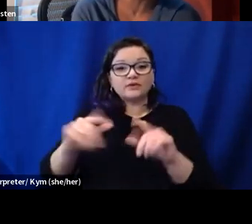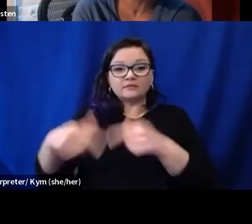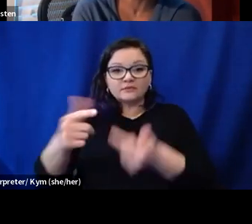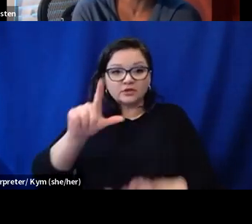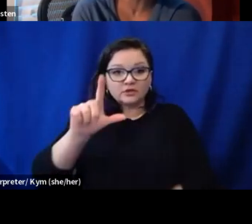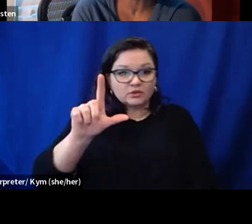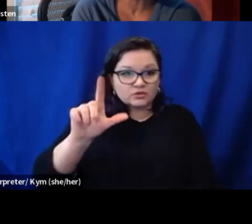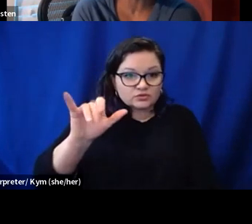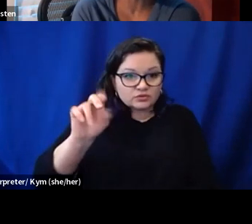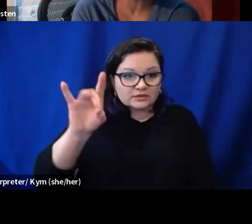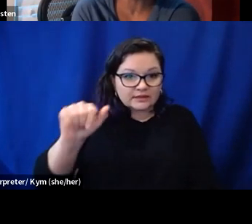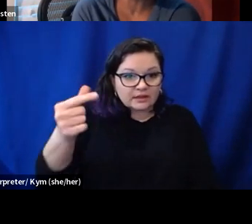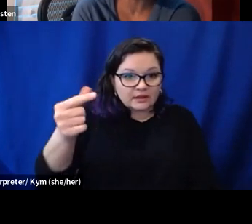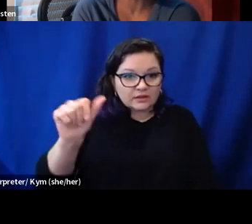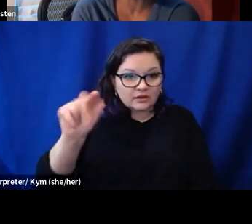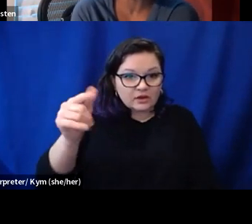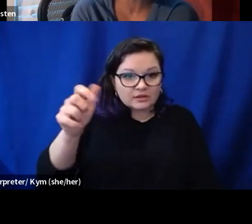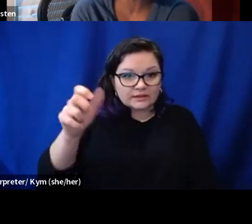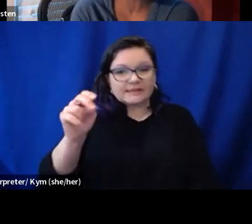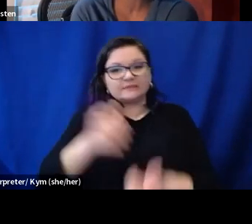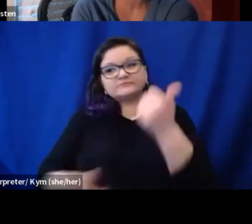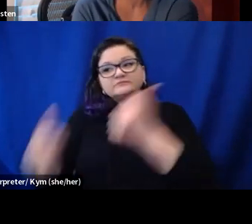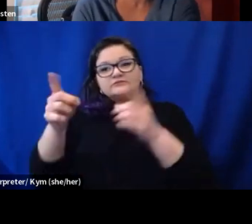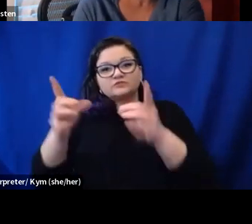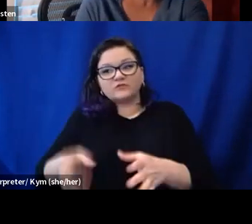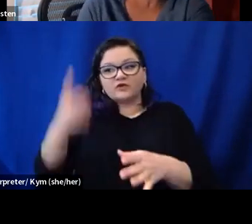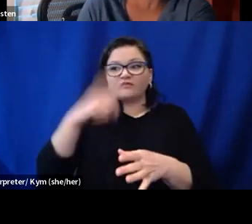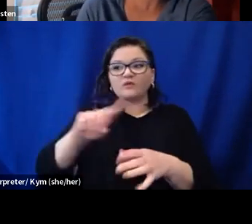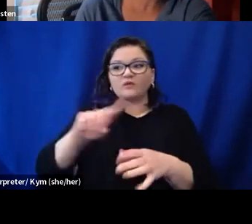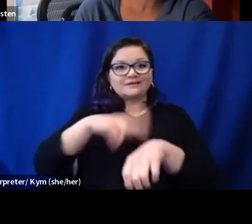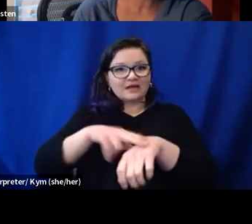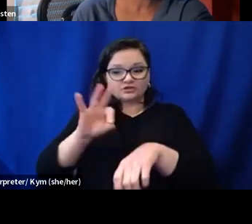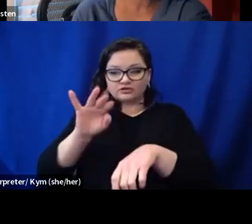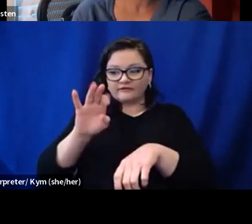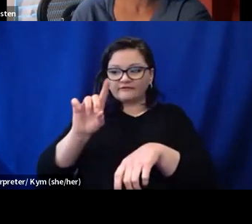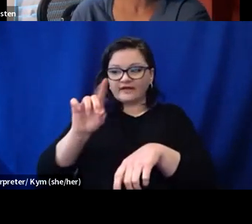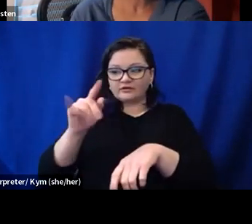Gargan, Executive Director of the National Federation of Families. Thank you, Linda.